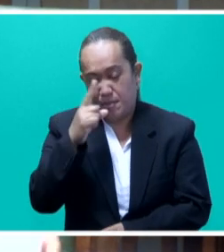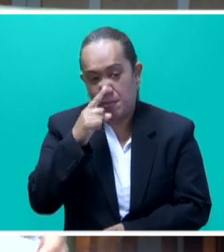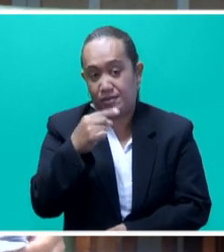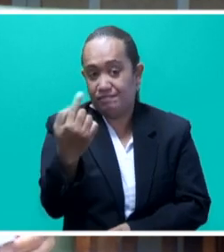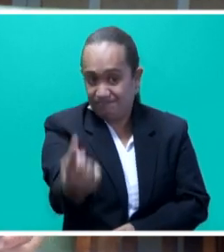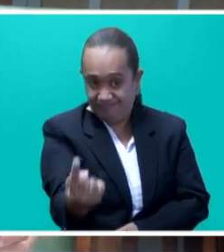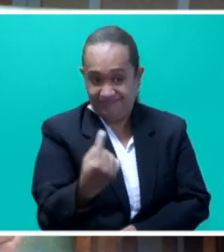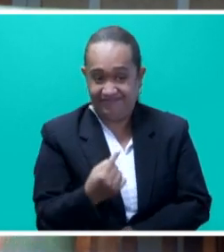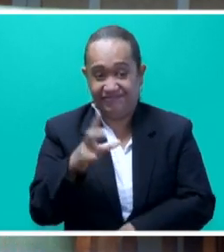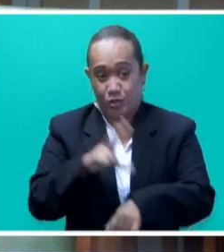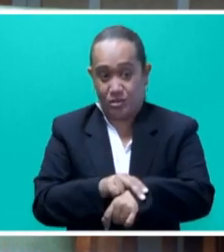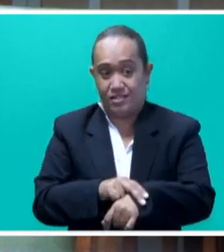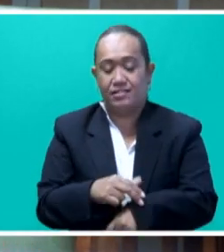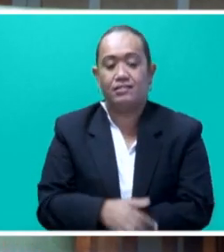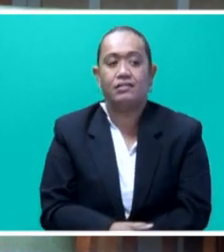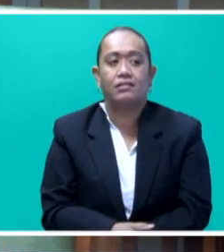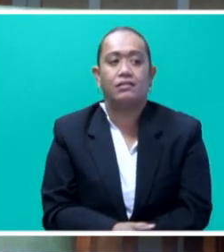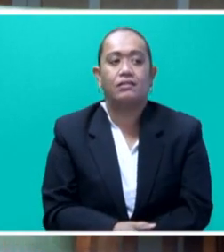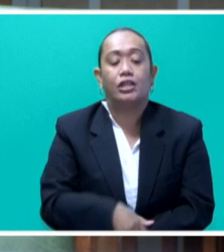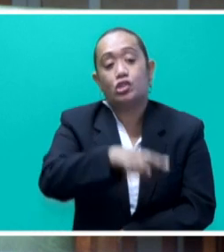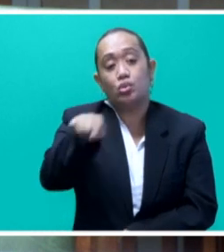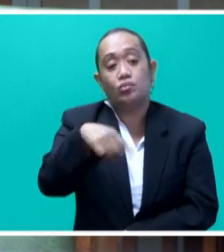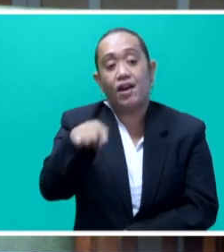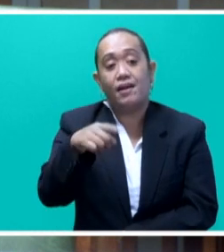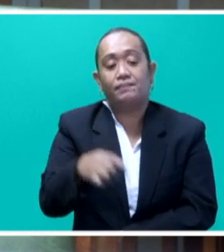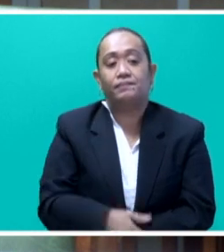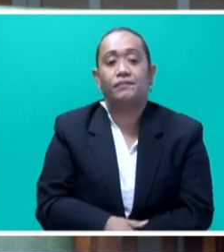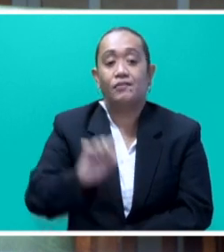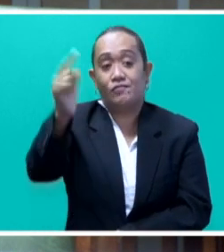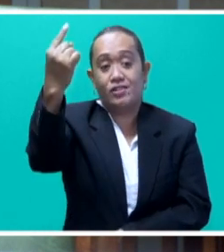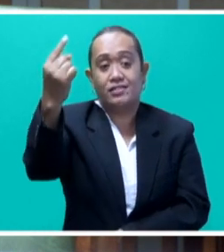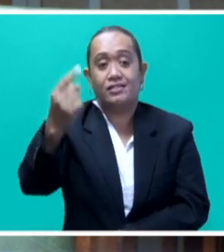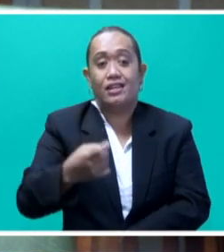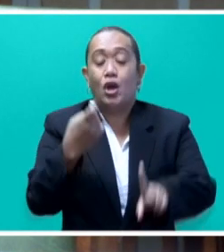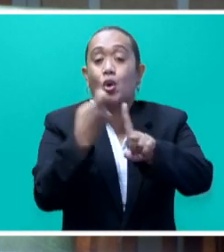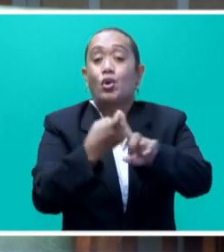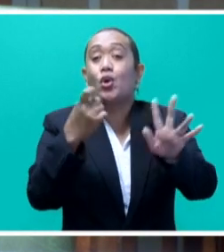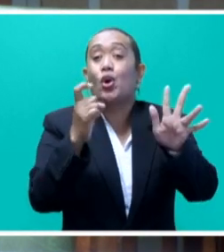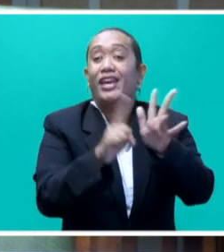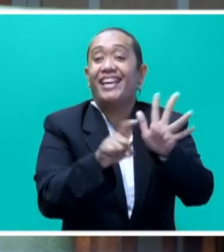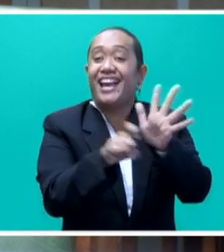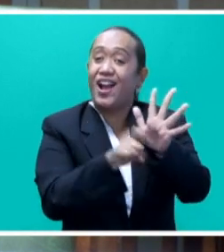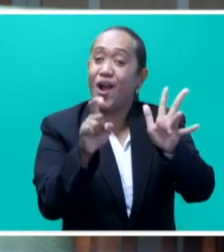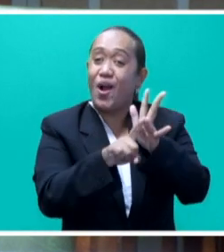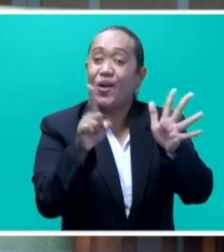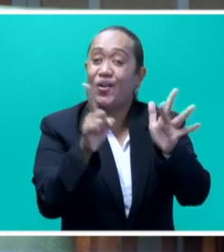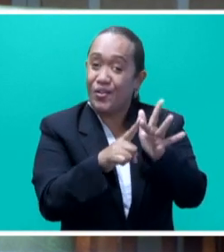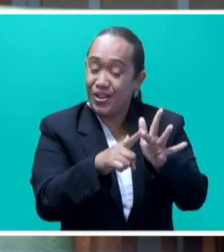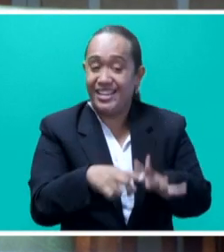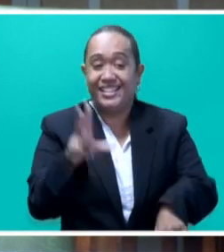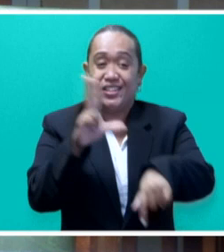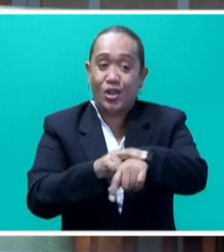these services. Mr. Speaker, sir, in the Suva area, the first one is Koroi Surgery, which is Dr. Netani Philip Koroi